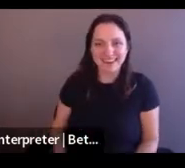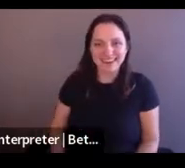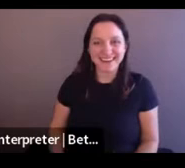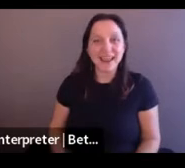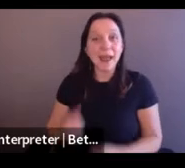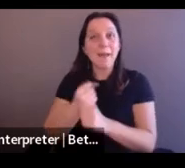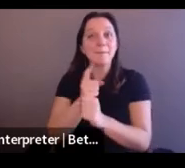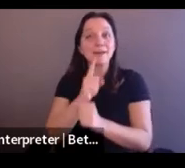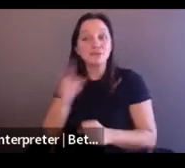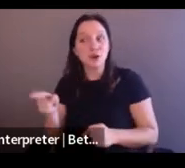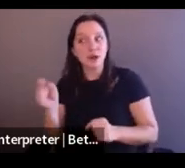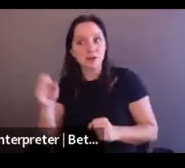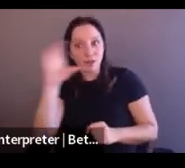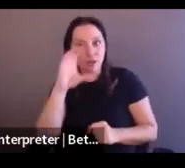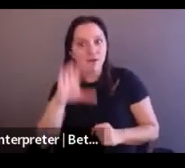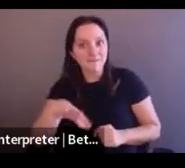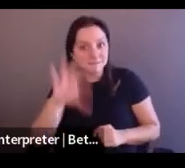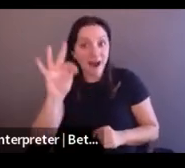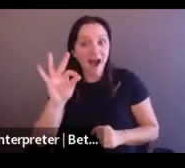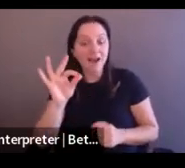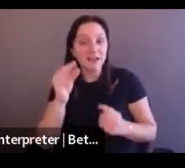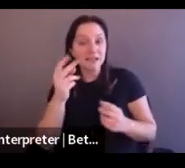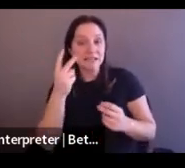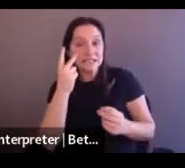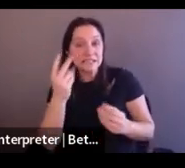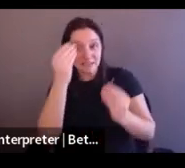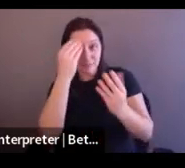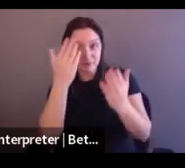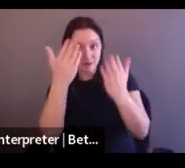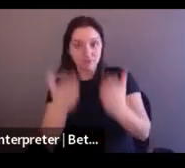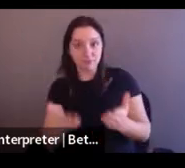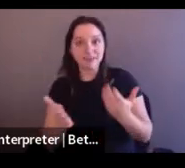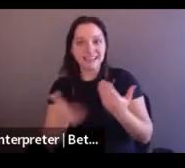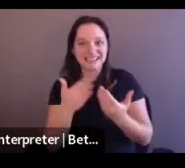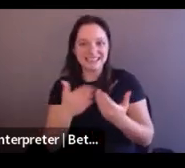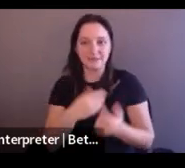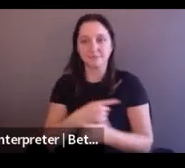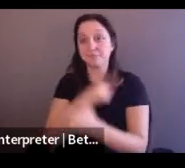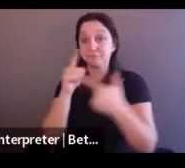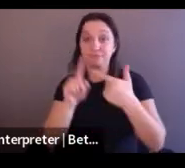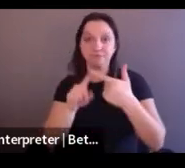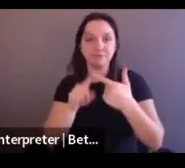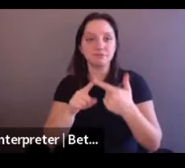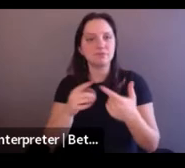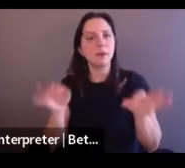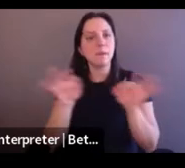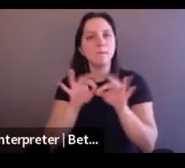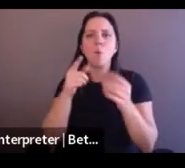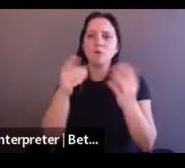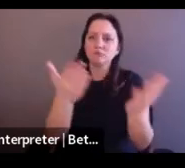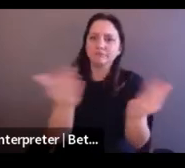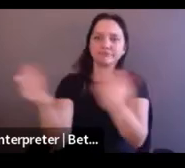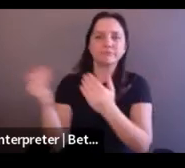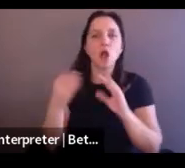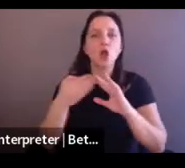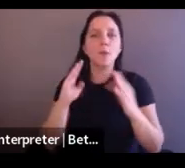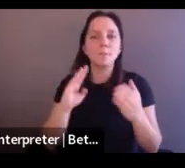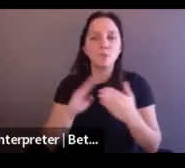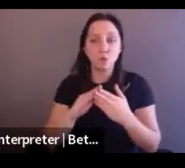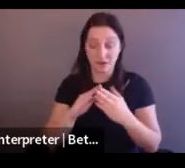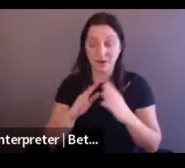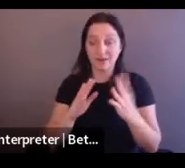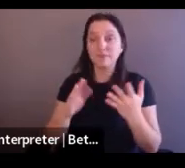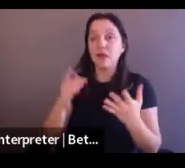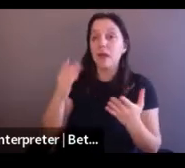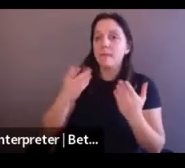information be there? Engaging community stakeholders to help get the word out. You know, in session one, or for those of you that weren't there early